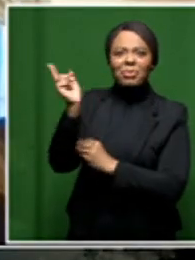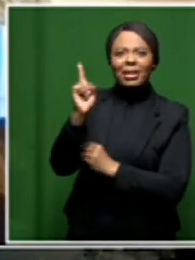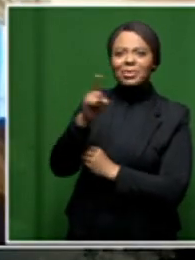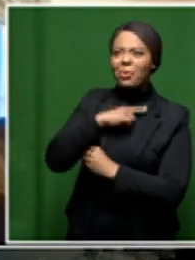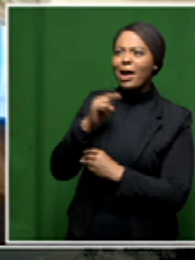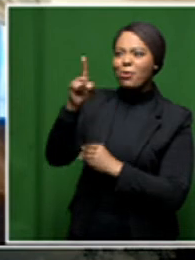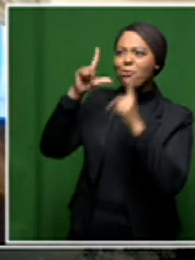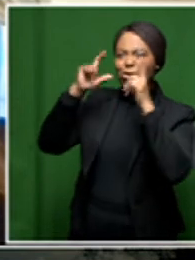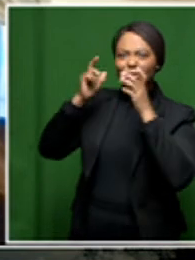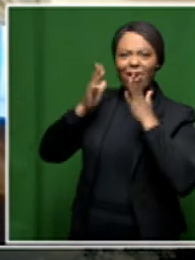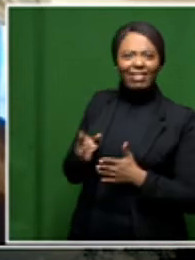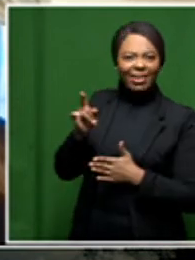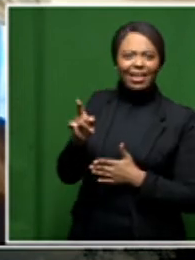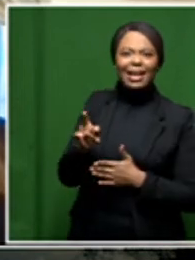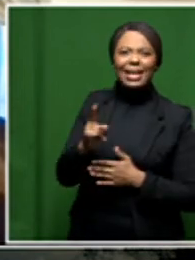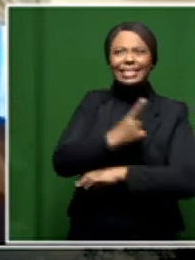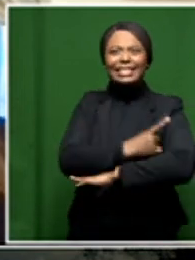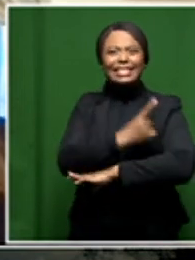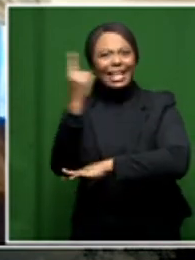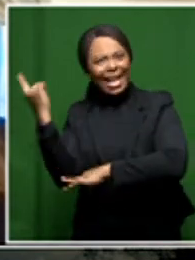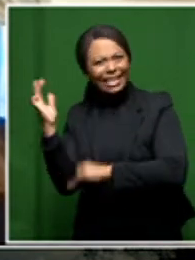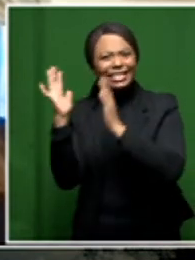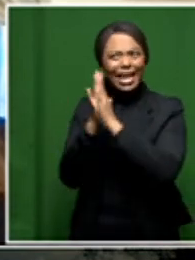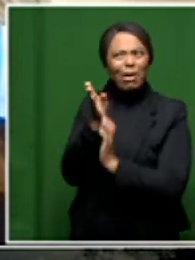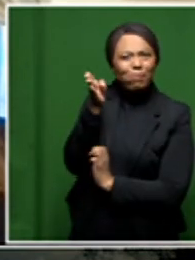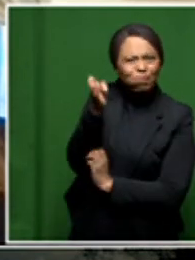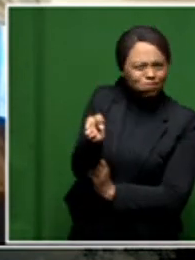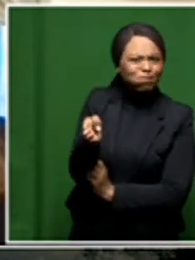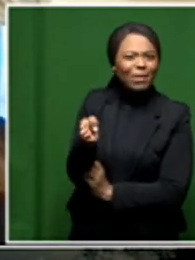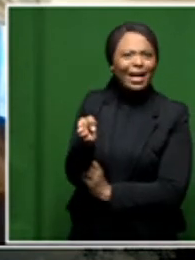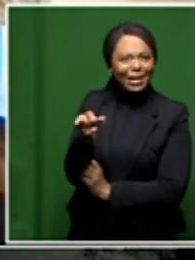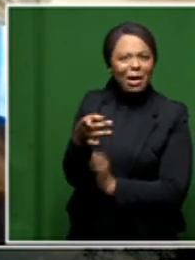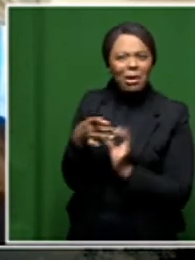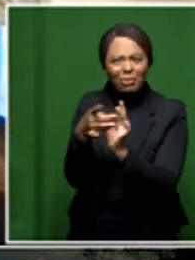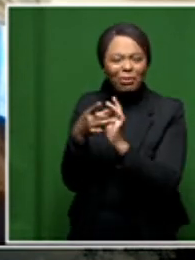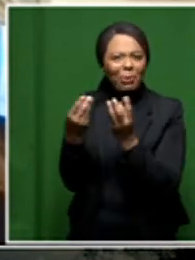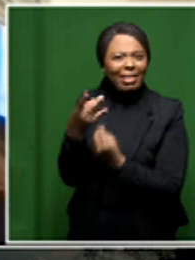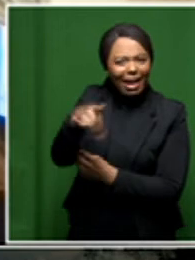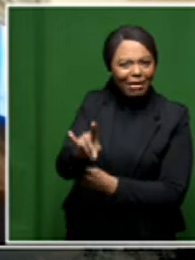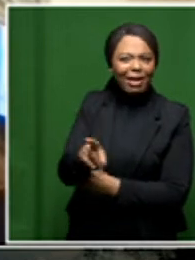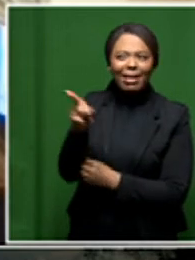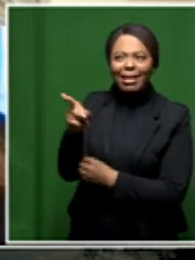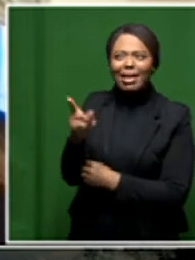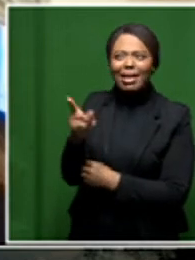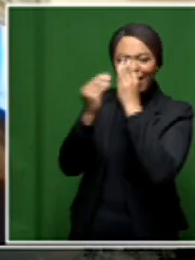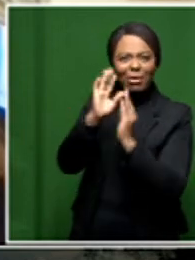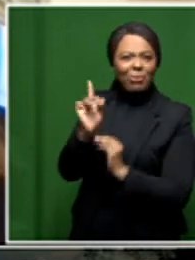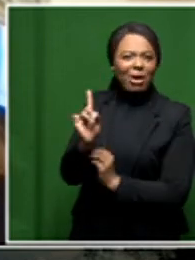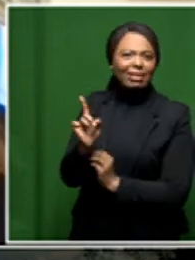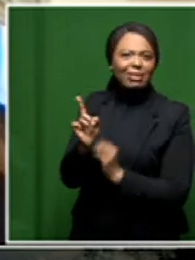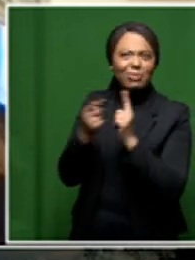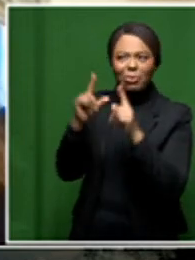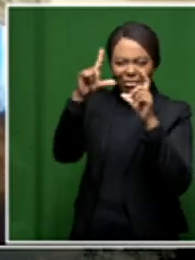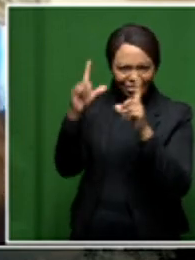I mean, spending all those days, more than 10 days with them, what did that teach you about your craft and you as a photographer?